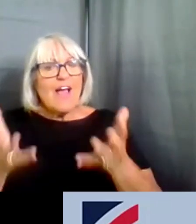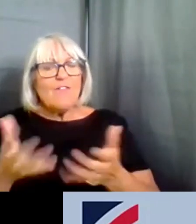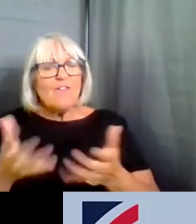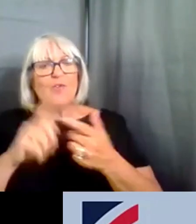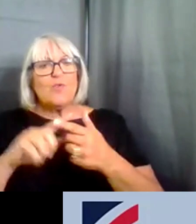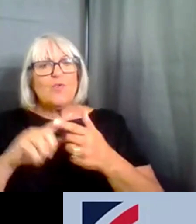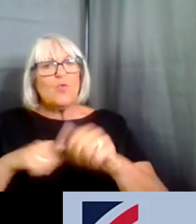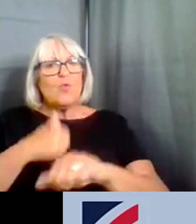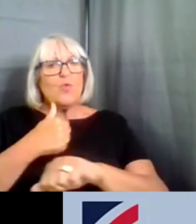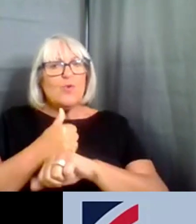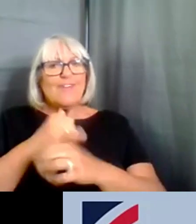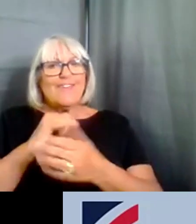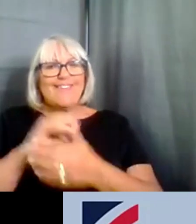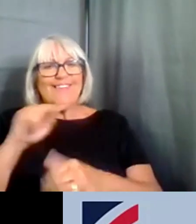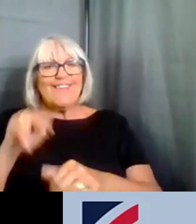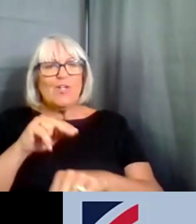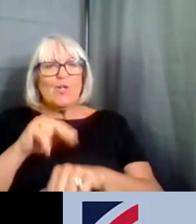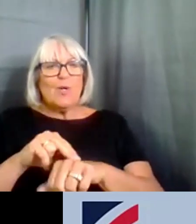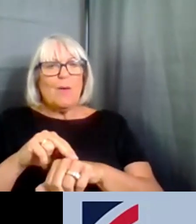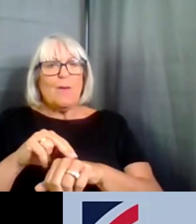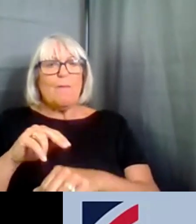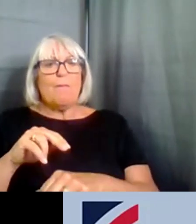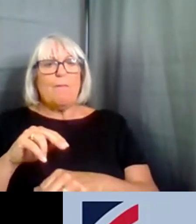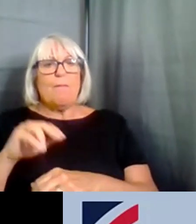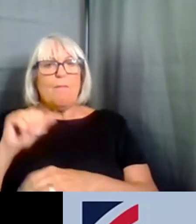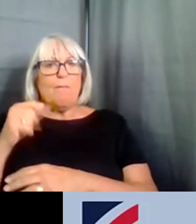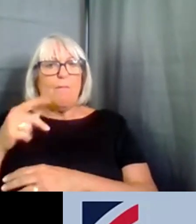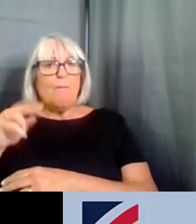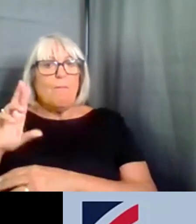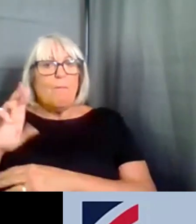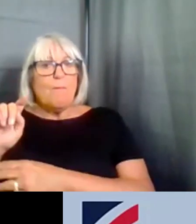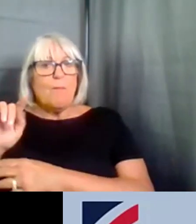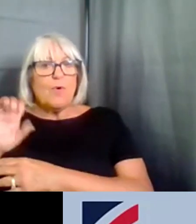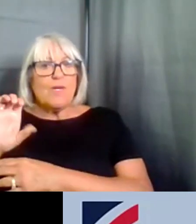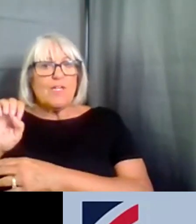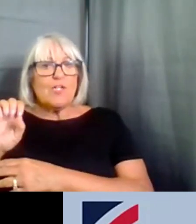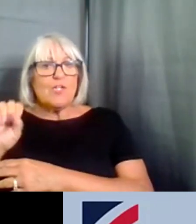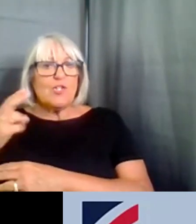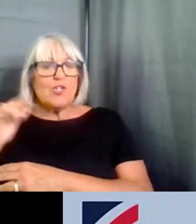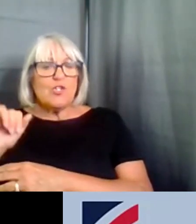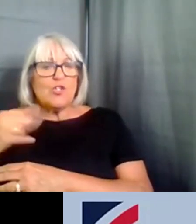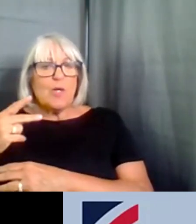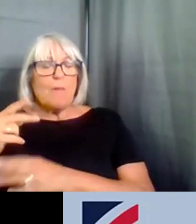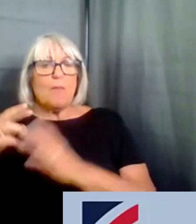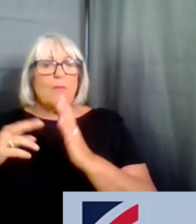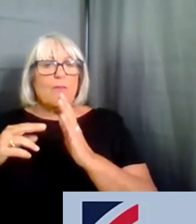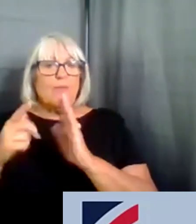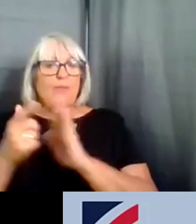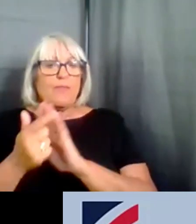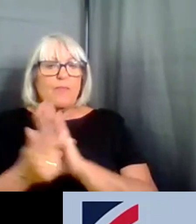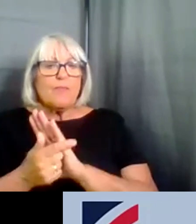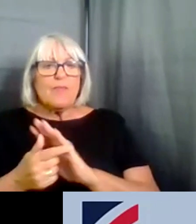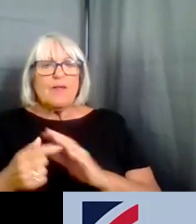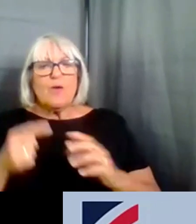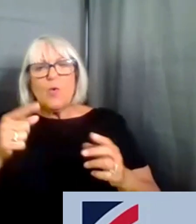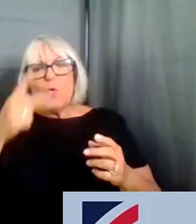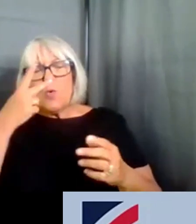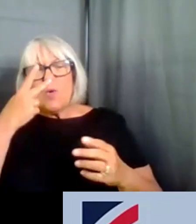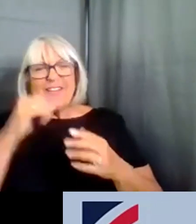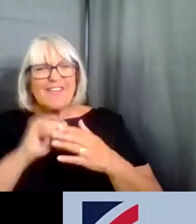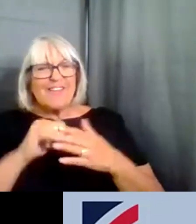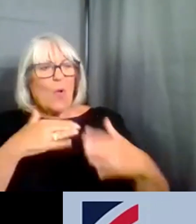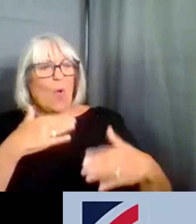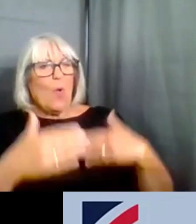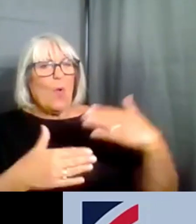those sorts of things oftentimes are policy decisions that can be changed because the